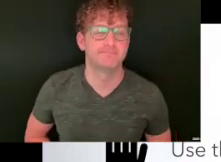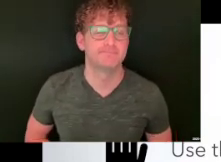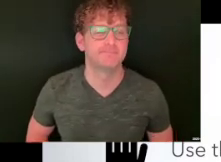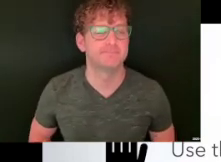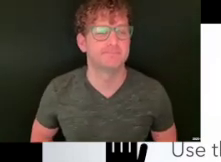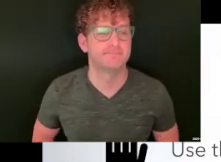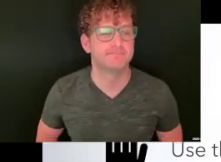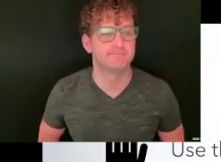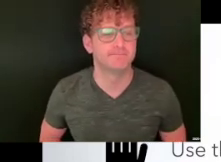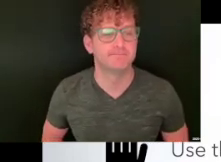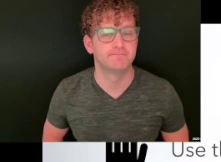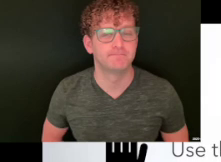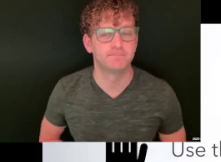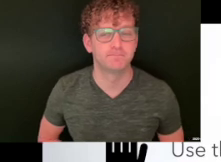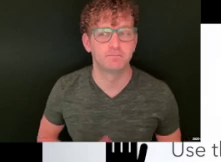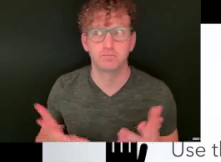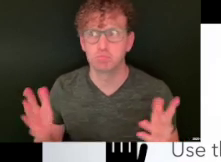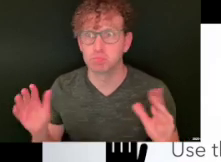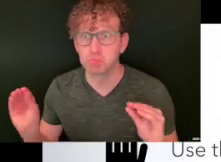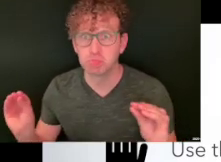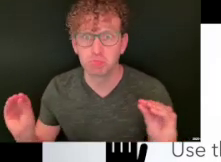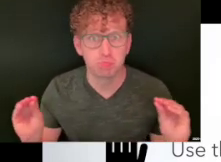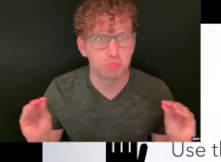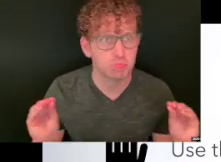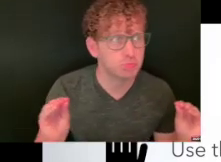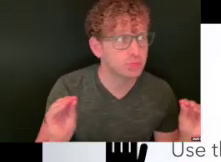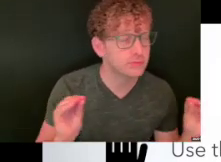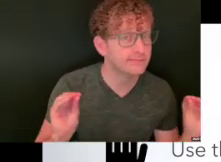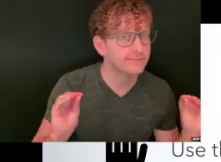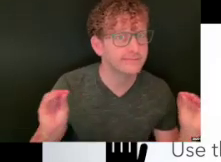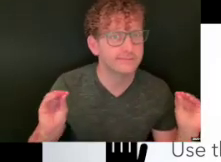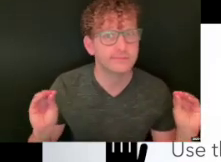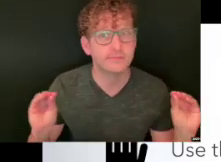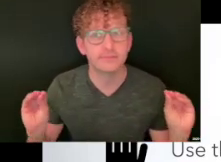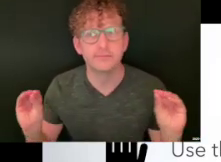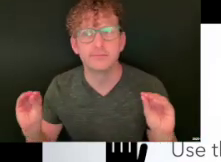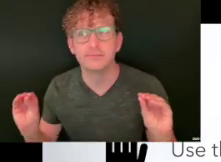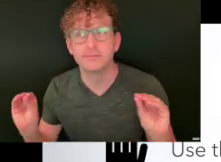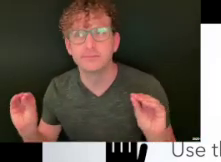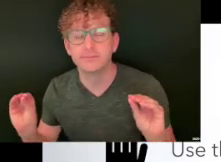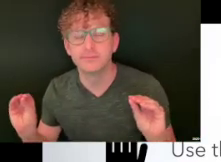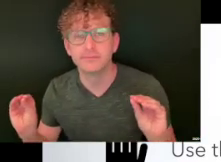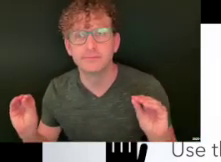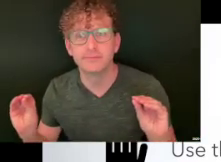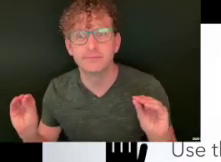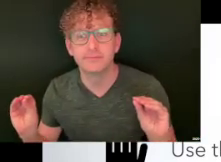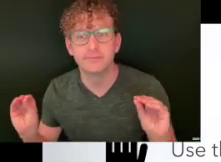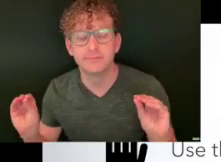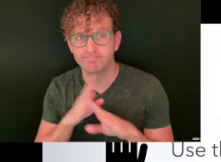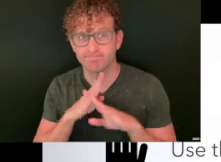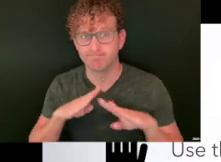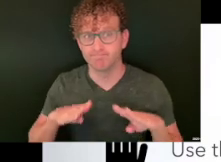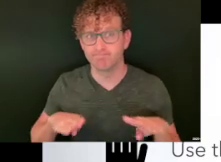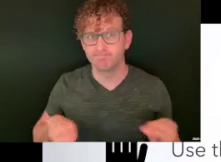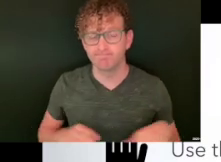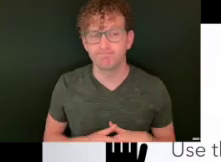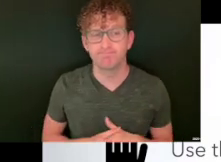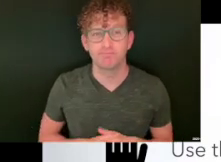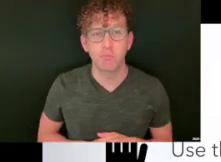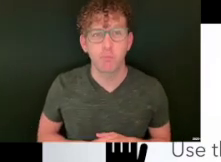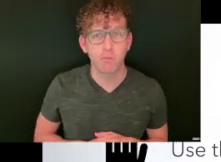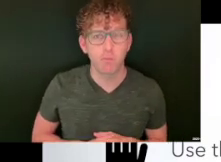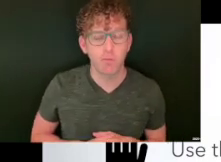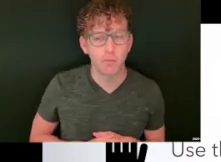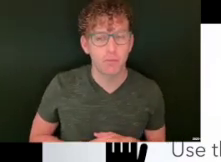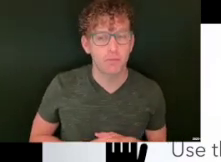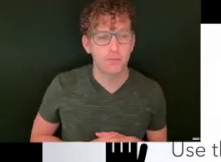of kind of bureaucracy, I would say, layers of approvals through